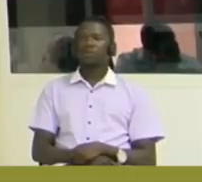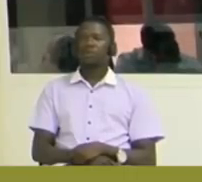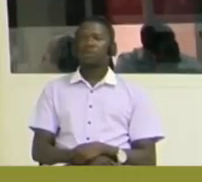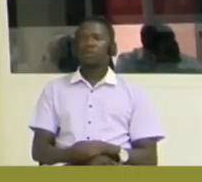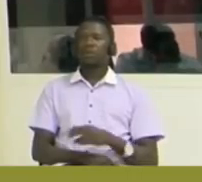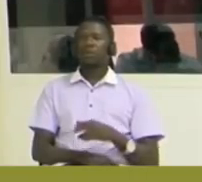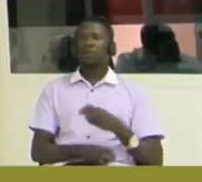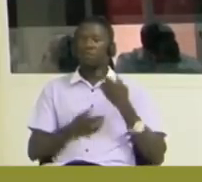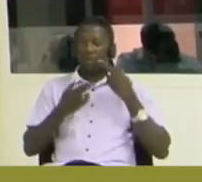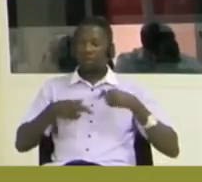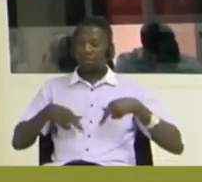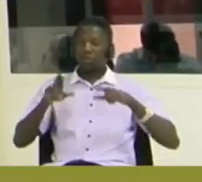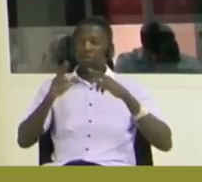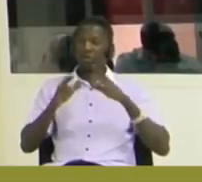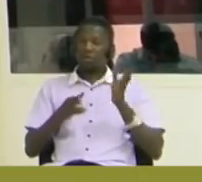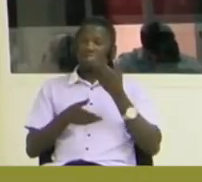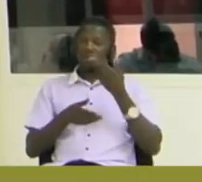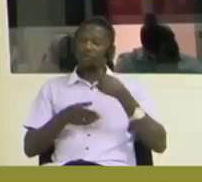road that